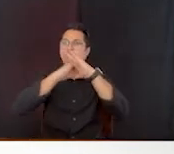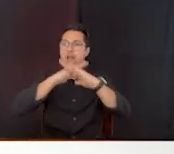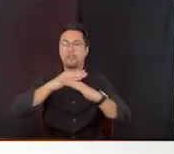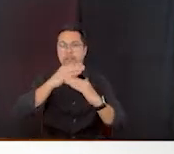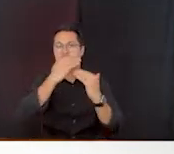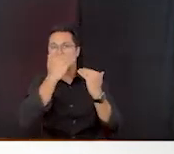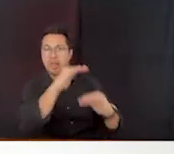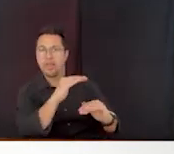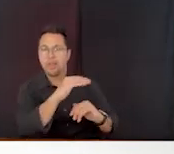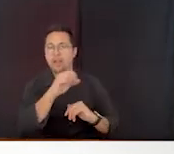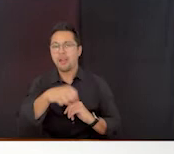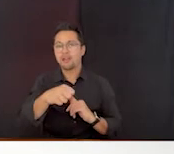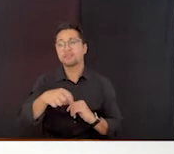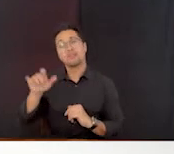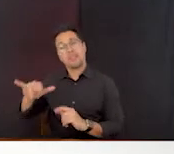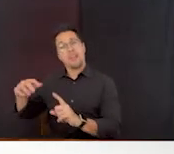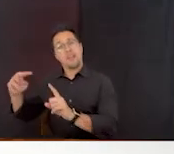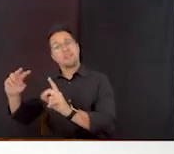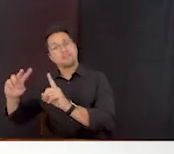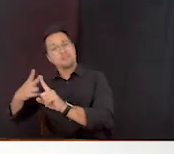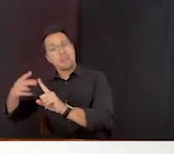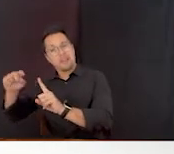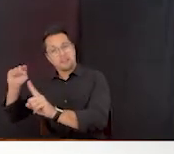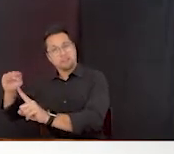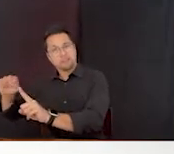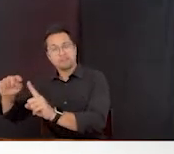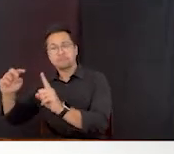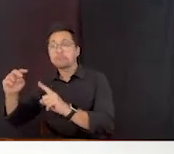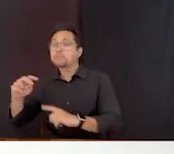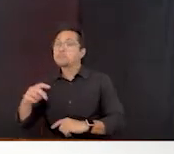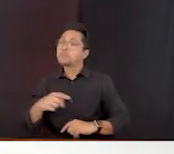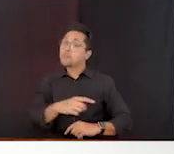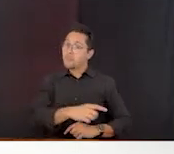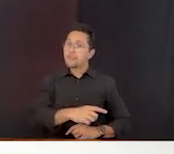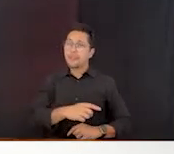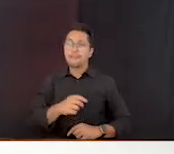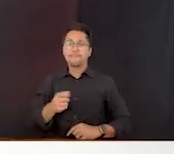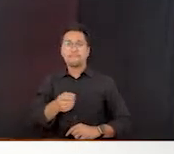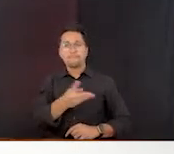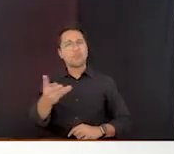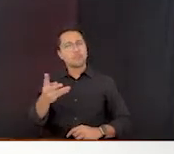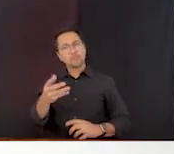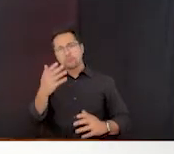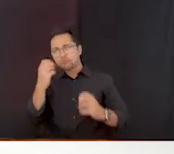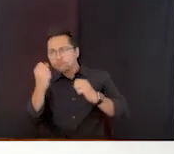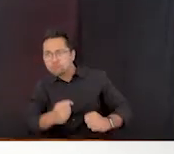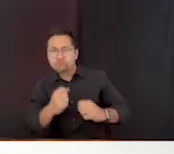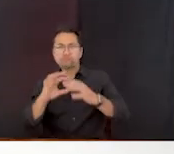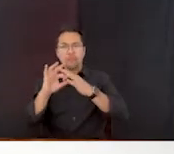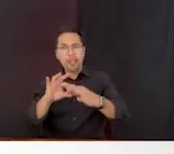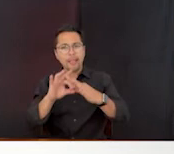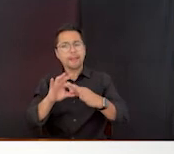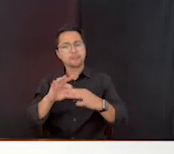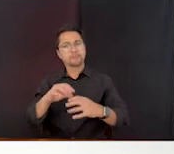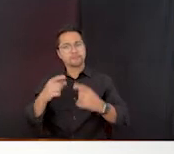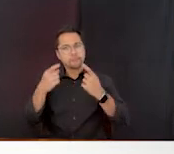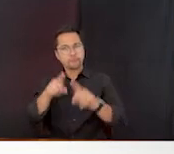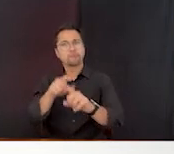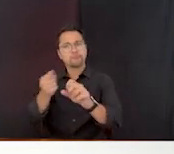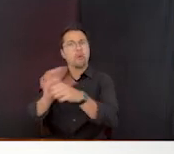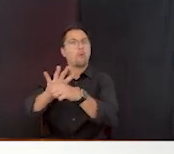certainly doesn't mean that they couldn't do so, but they're at a disadvantage. This is an important barrier that impacts their emotional